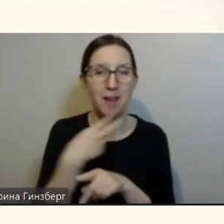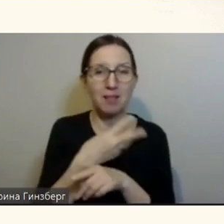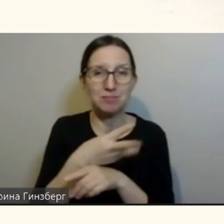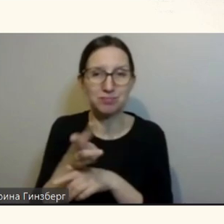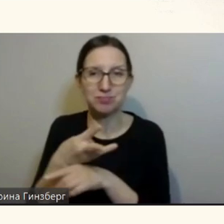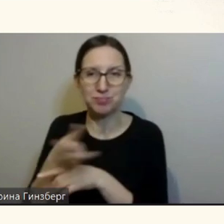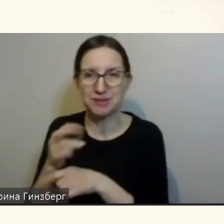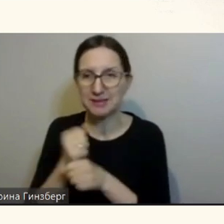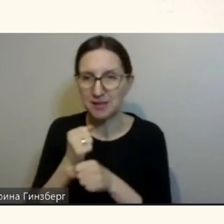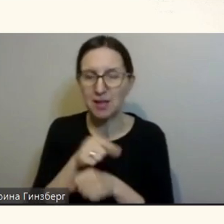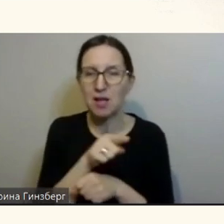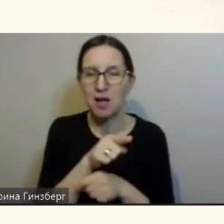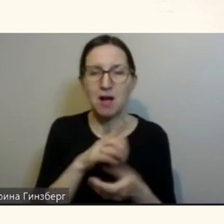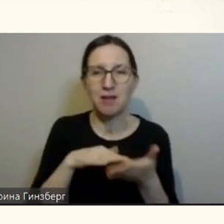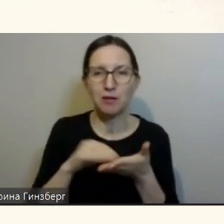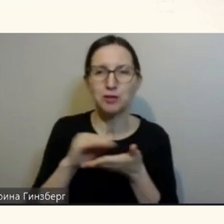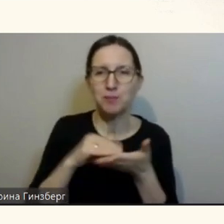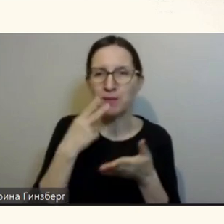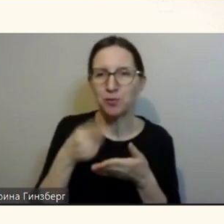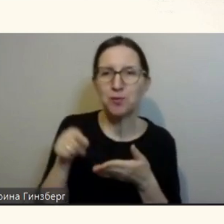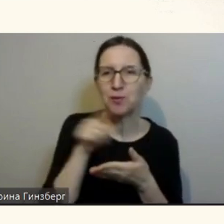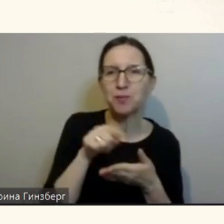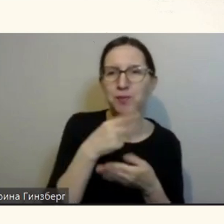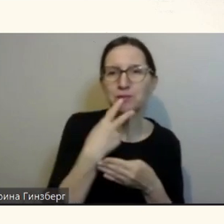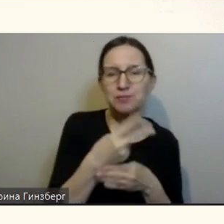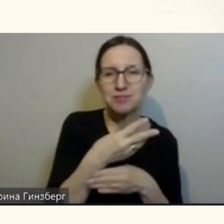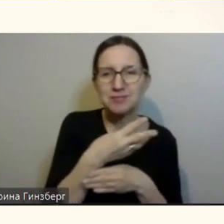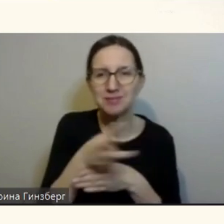carefully that the shot was working.